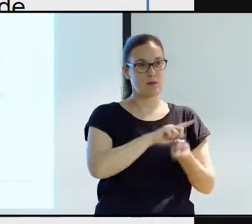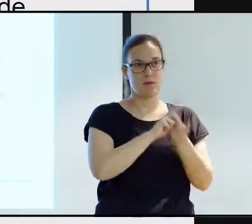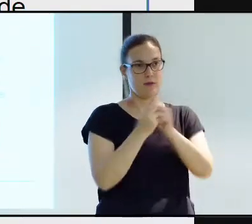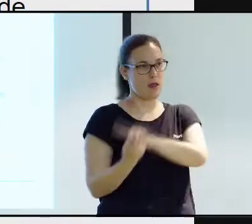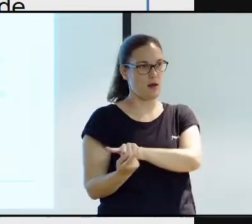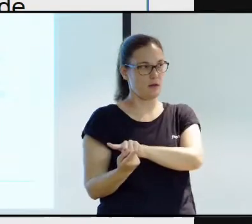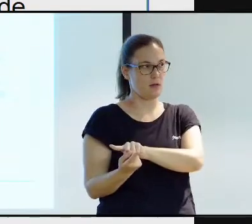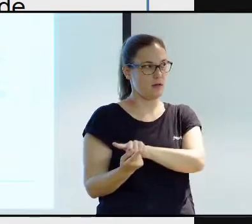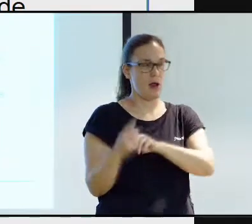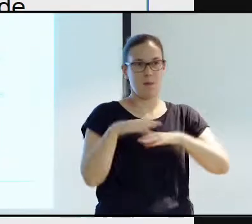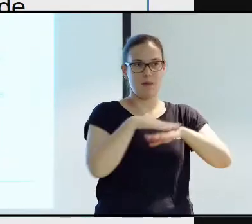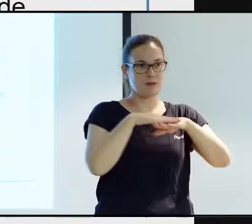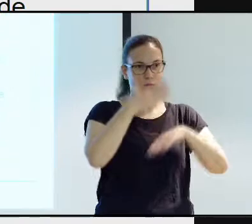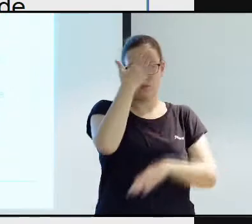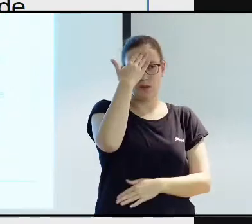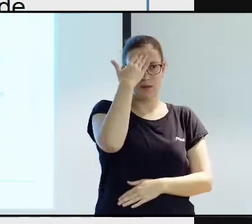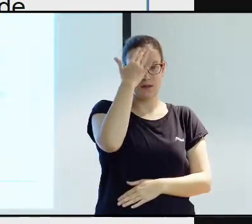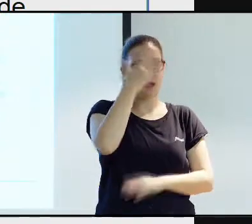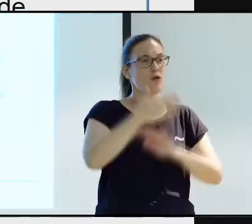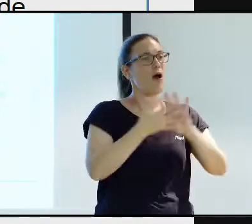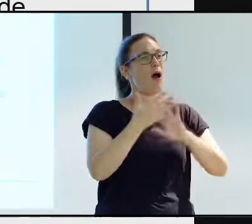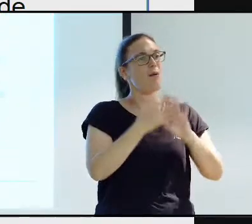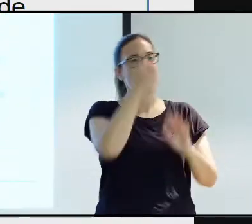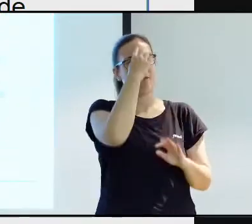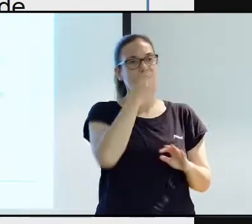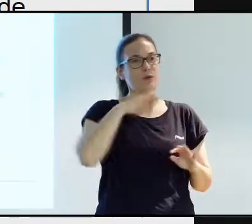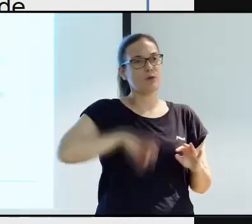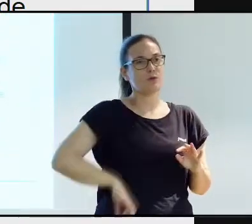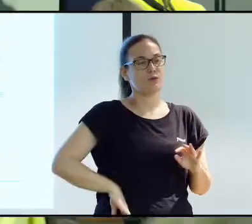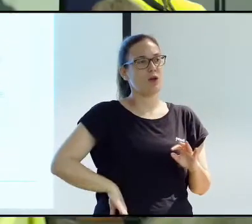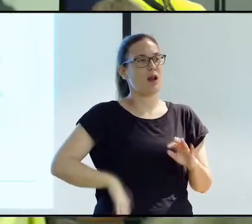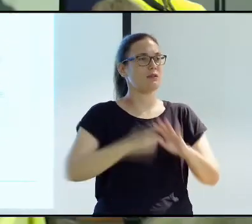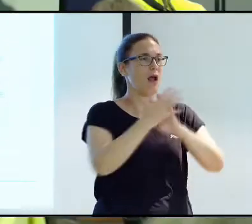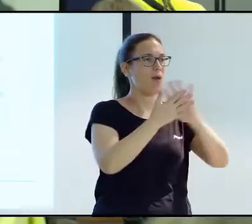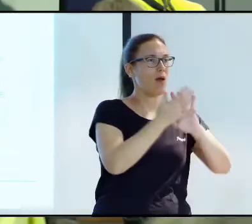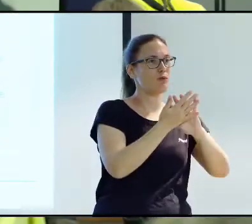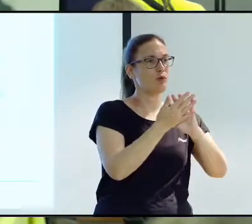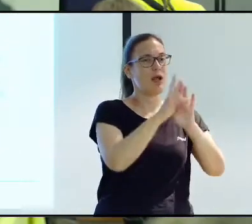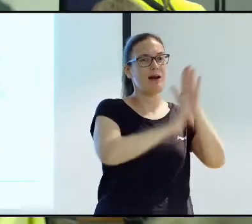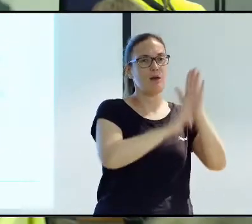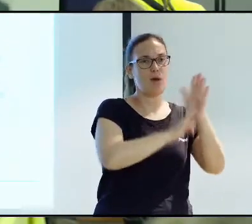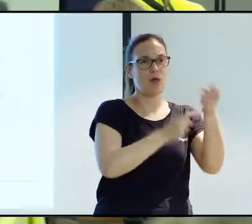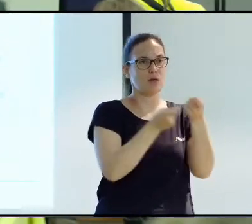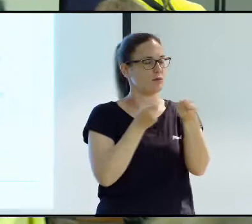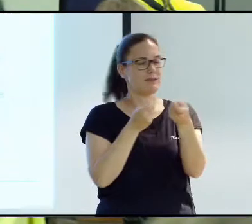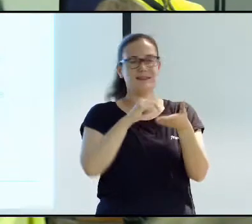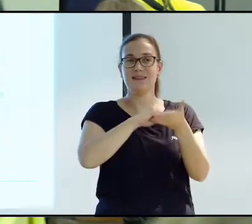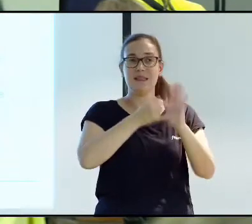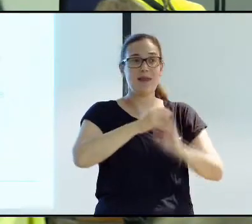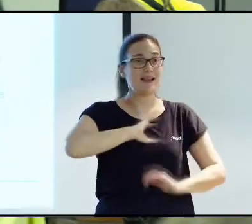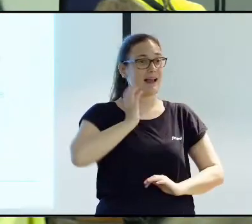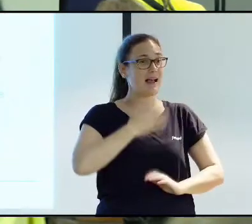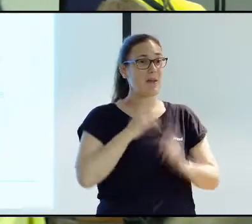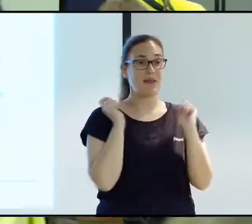whereby people are incapacitated. This is crucial. We could talk about the different types of